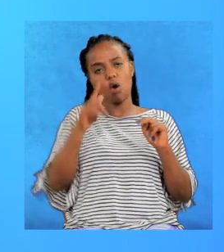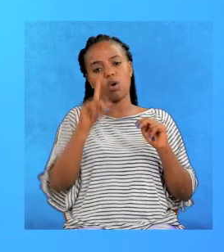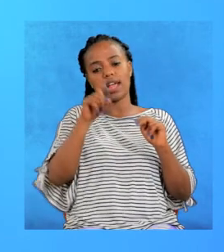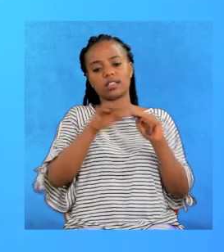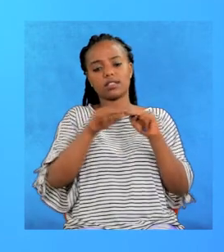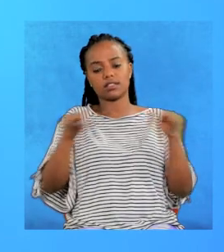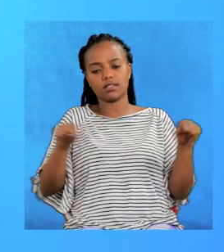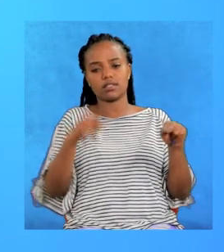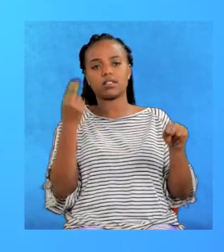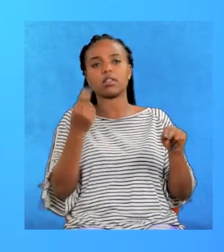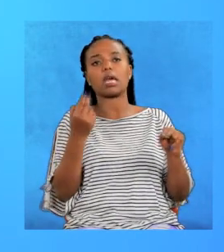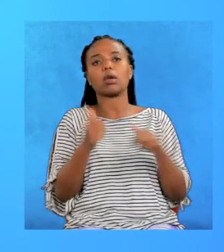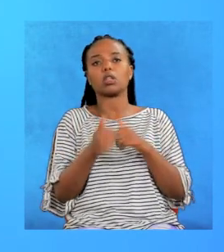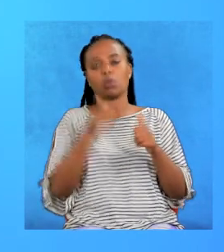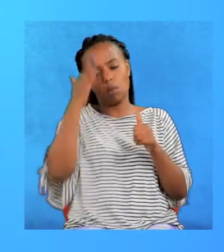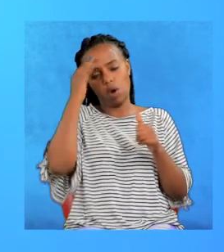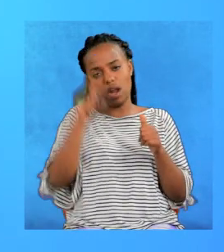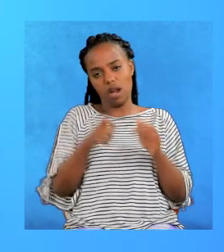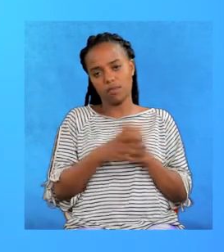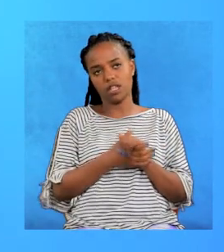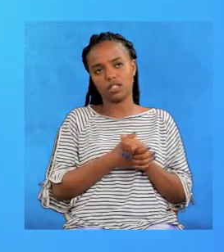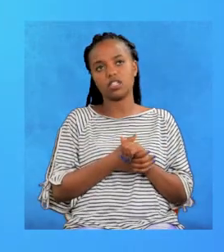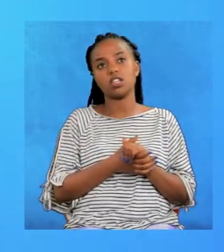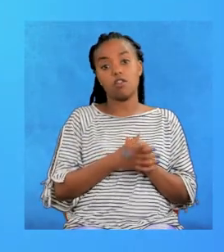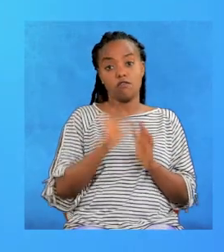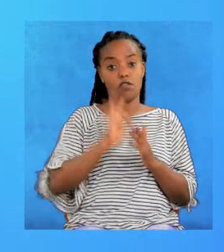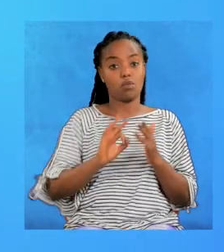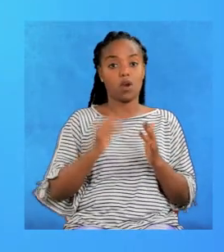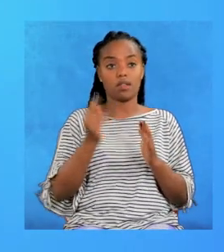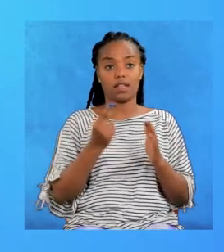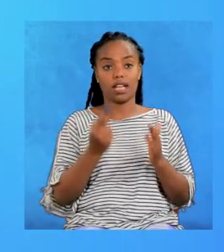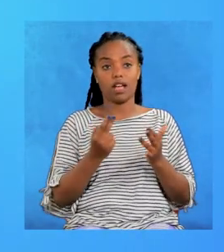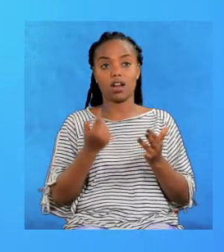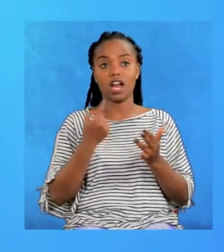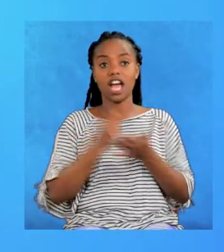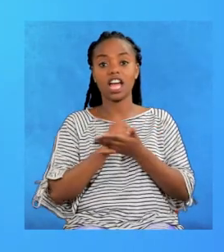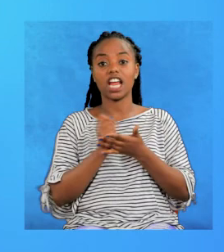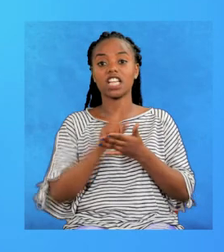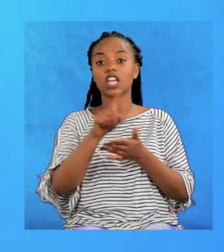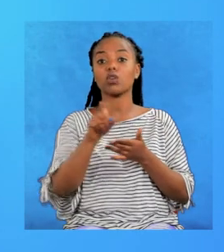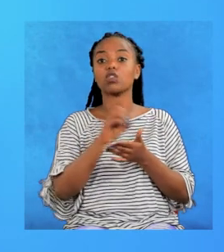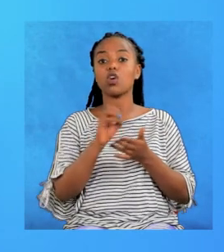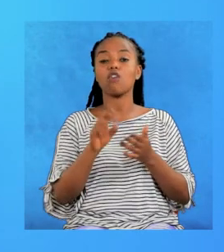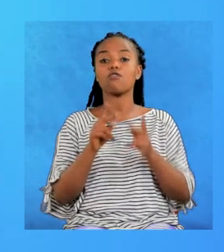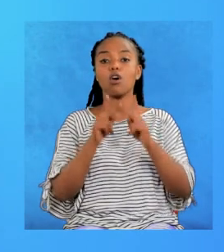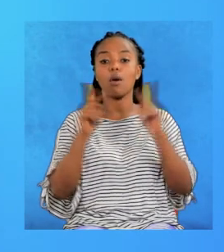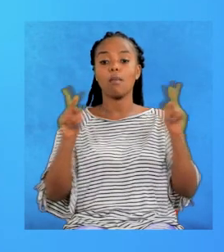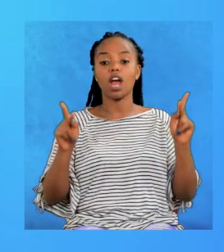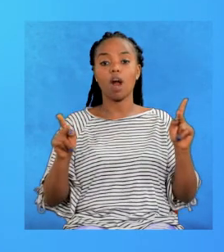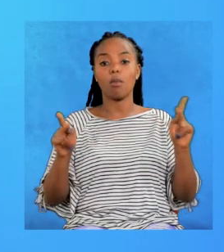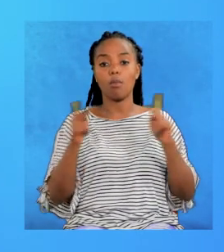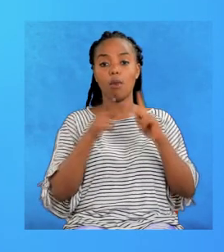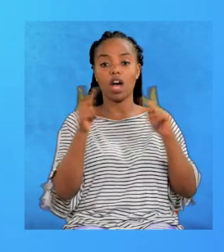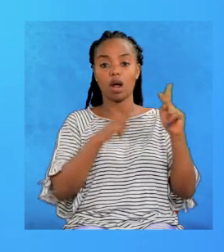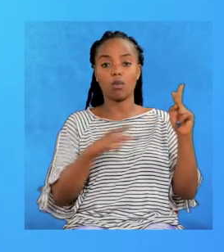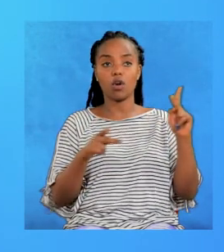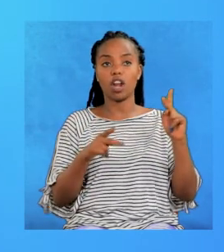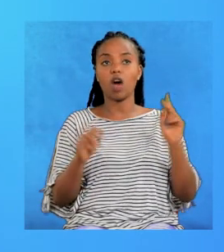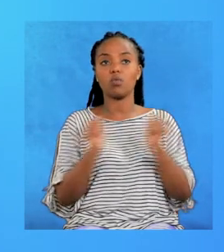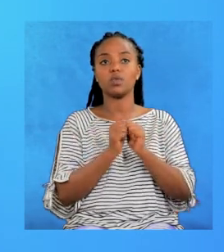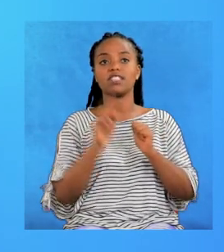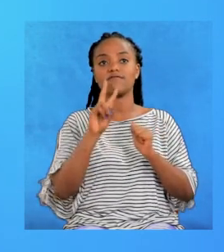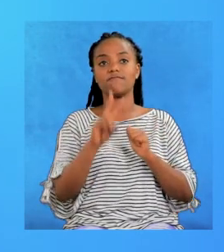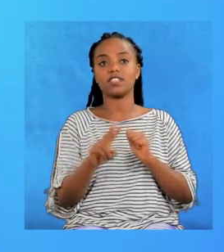use the formula. So here it's asked, write the equation of parabola with vertex negative 2,